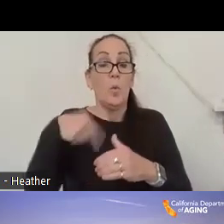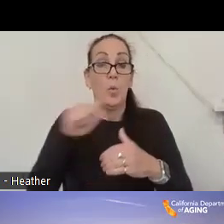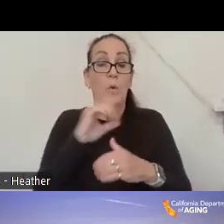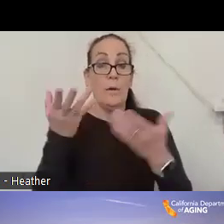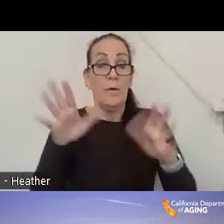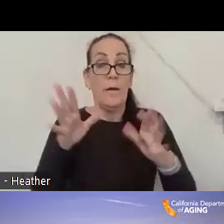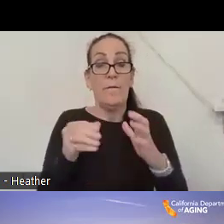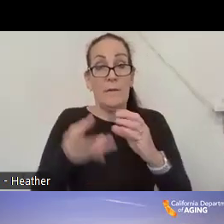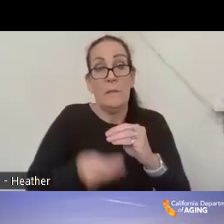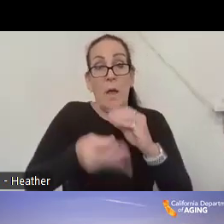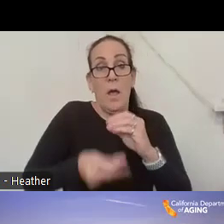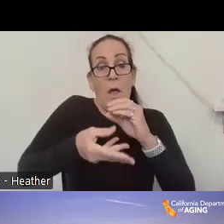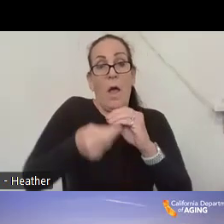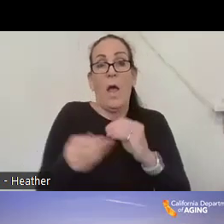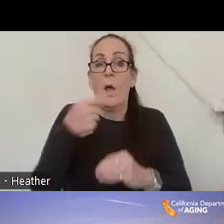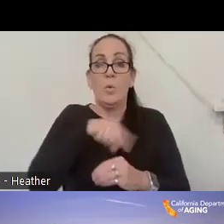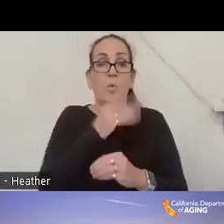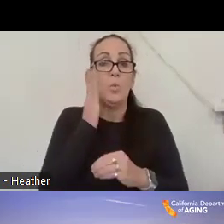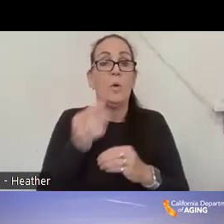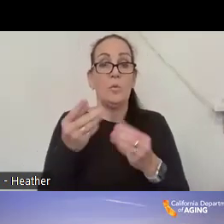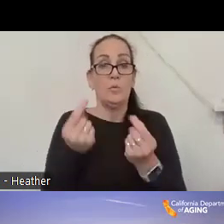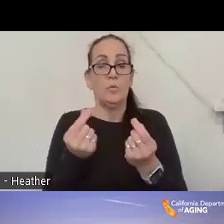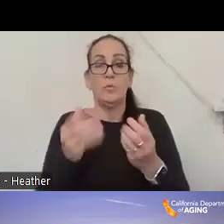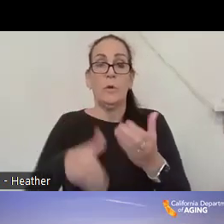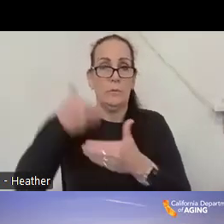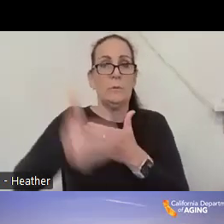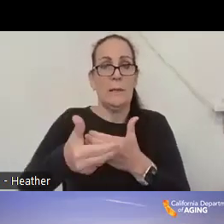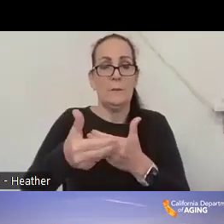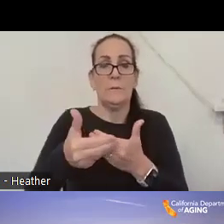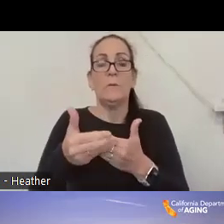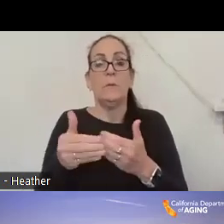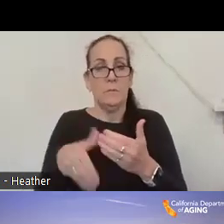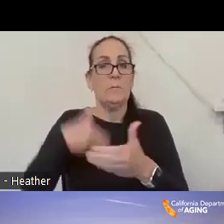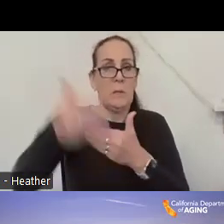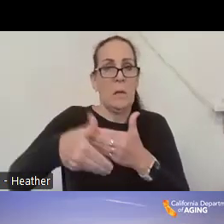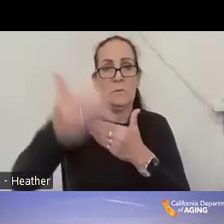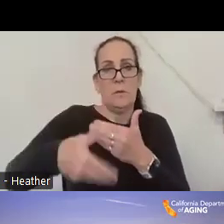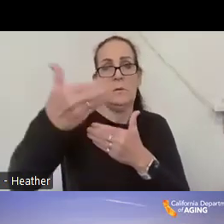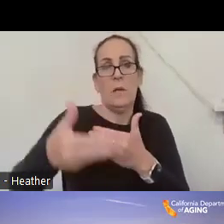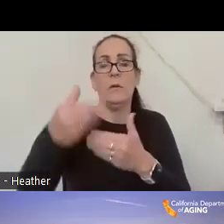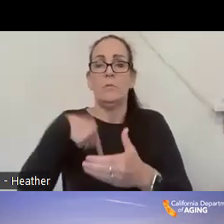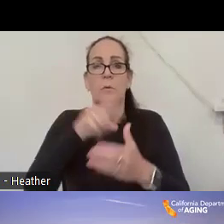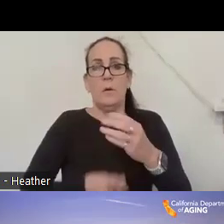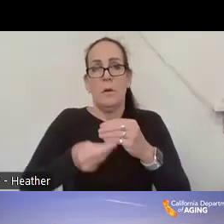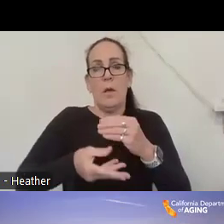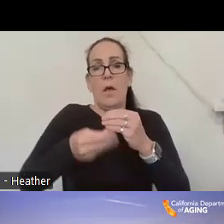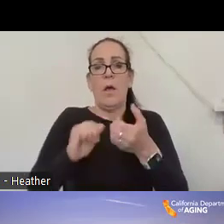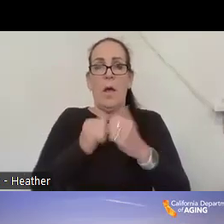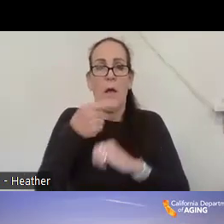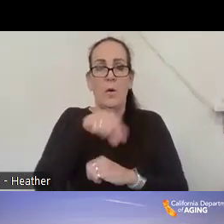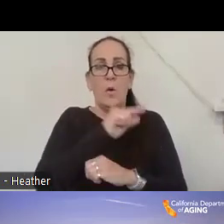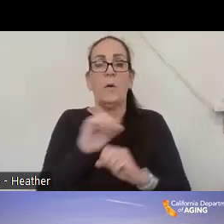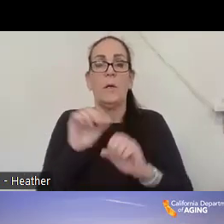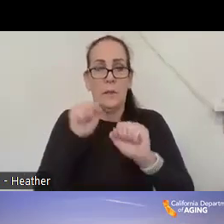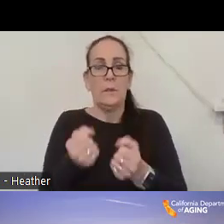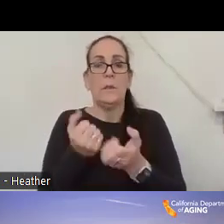this development of the curriculum is finalized, how do we then implement it to the public? So we're very excited about